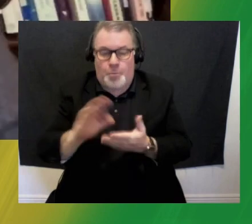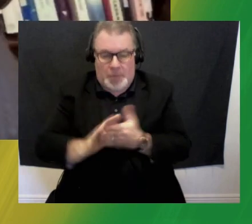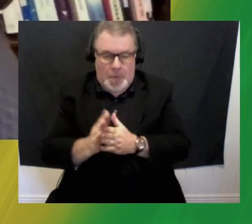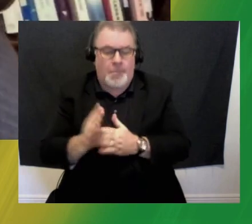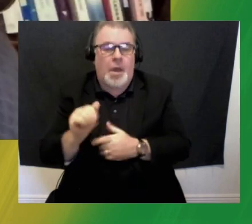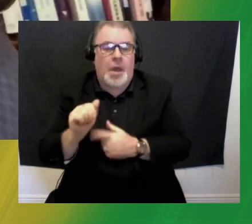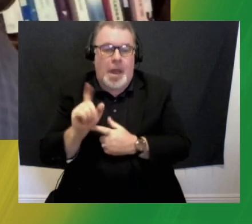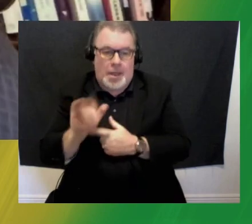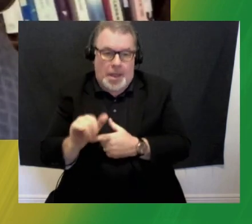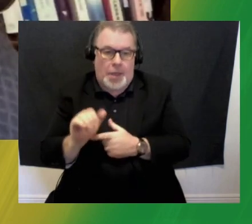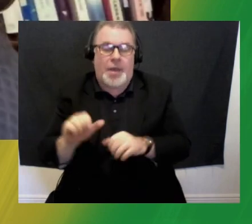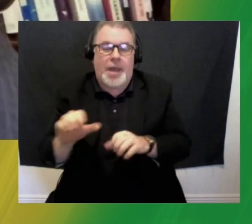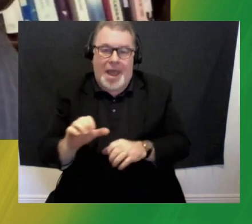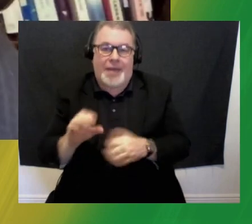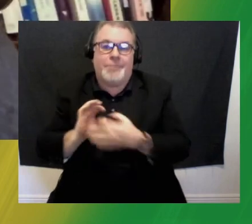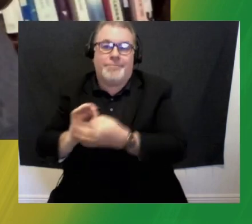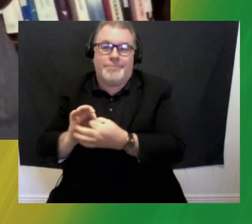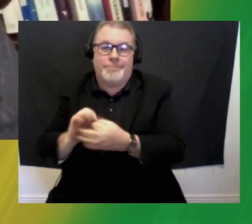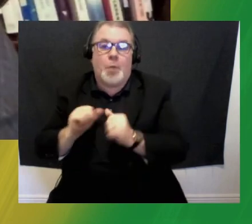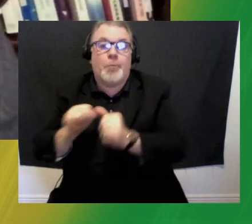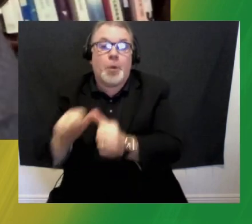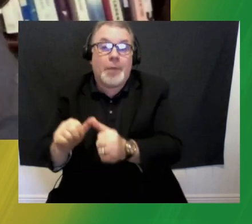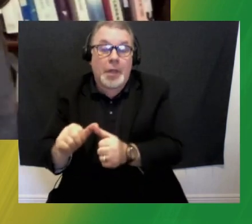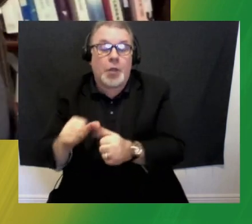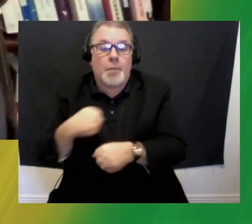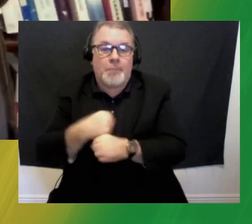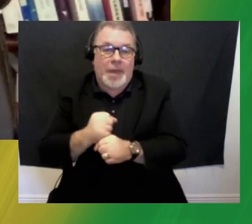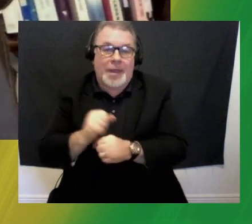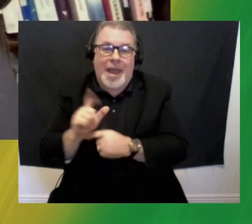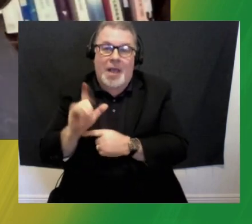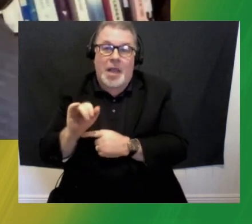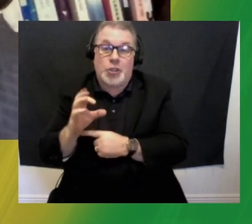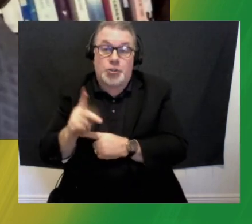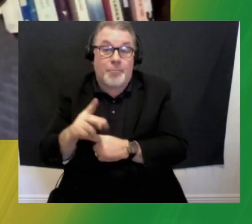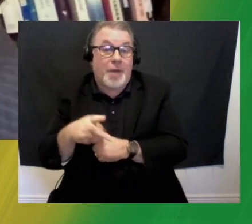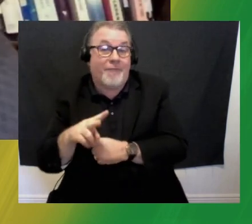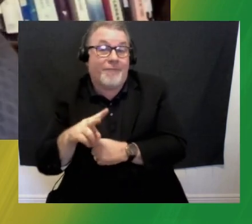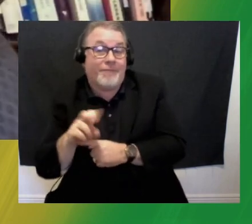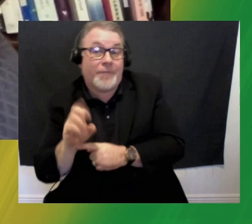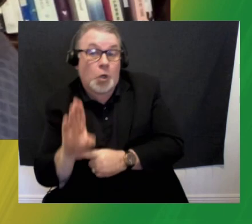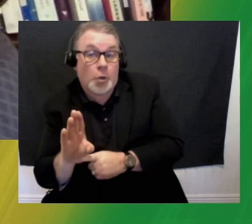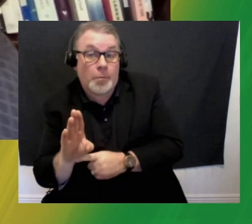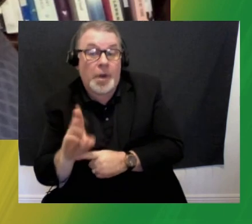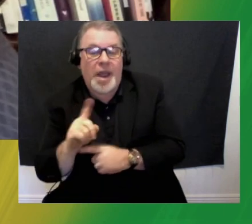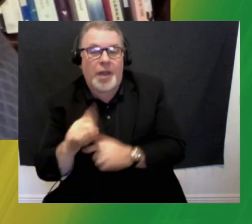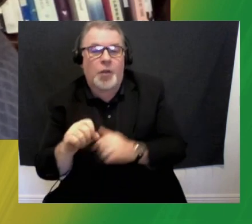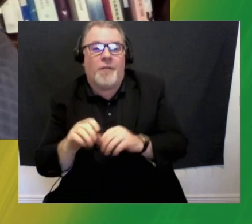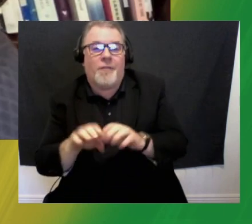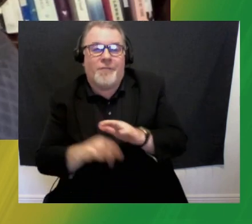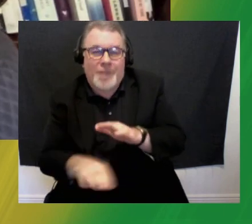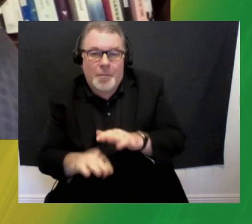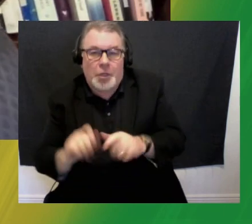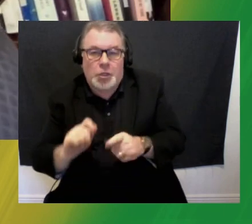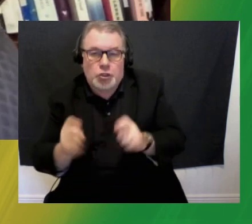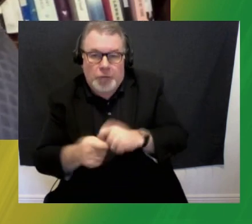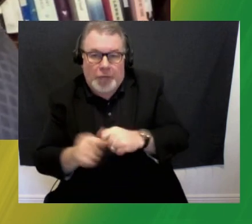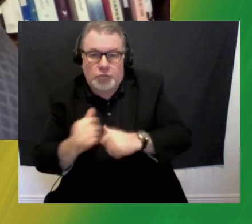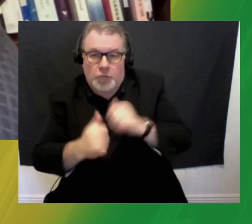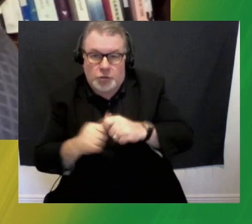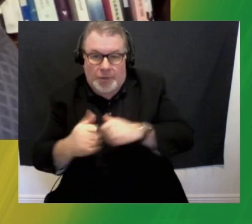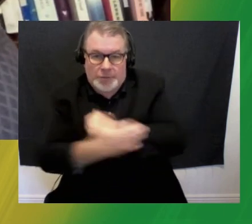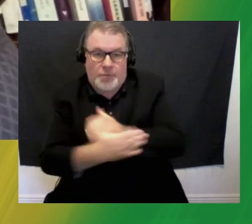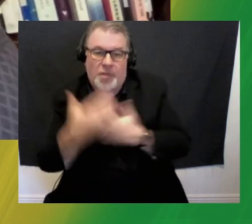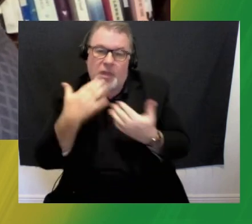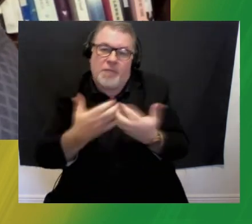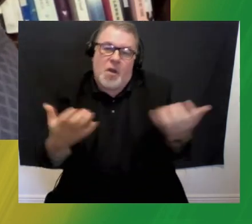can act in solidarity permanently, you can make allyship a verb, and you can fundamentally change the structures of this country. Thank you all so very much